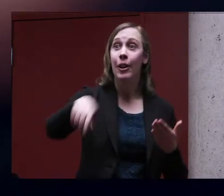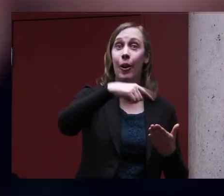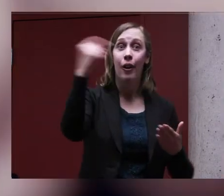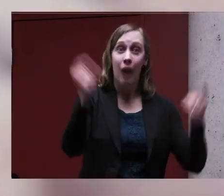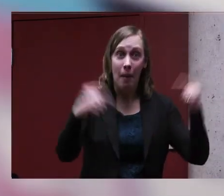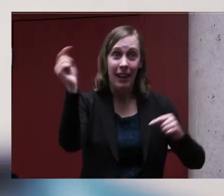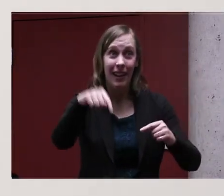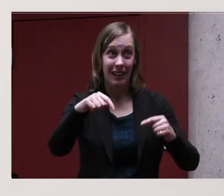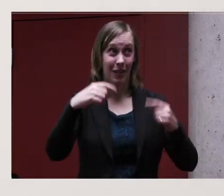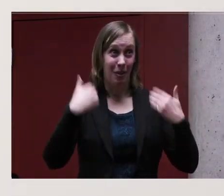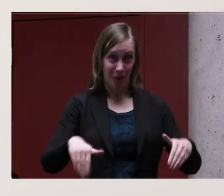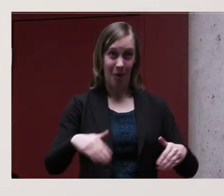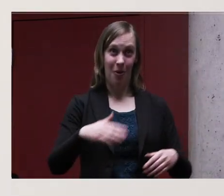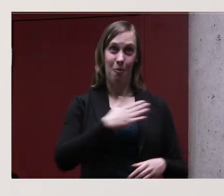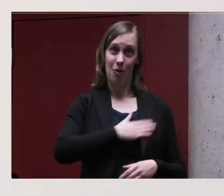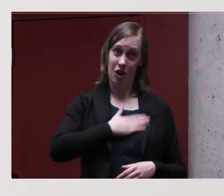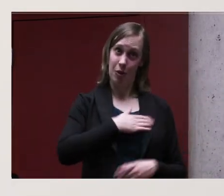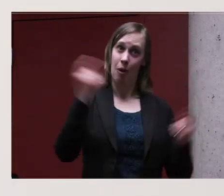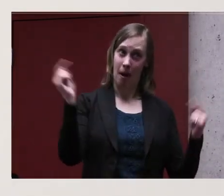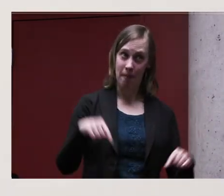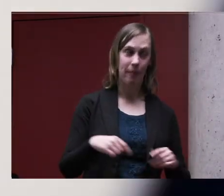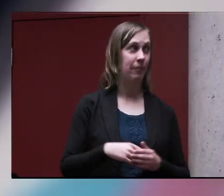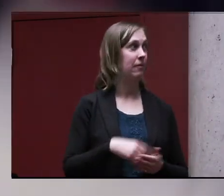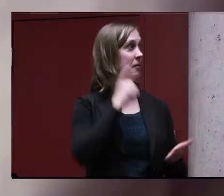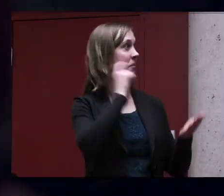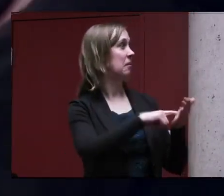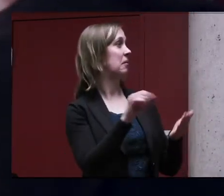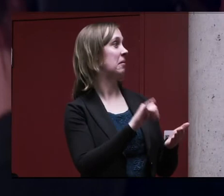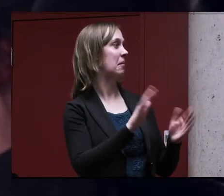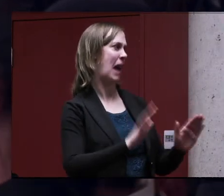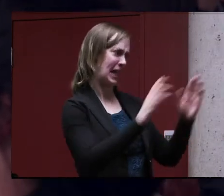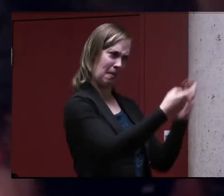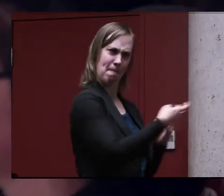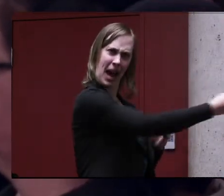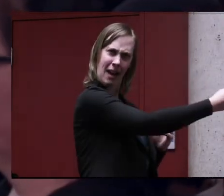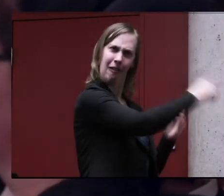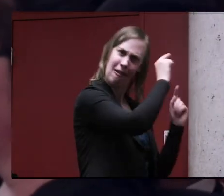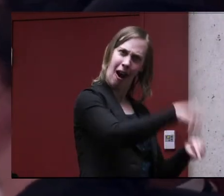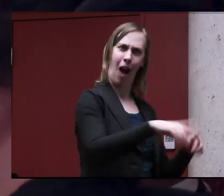coming. We really appreciate everyone attending, and we really want to thank the excellent panel. Thank you.